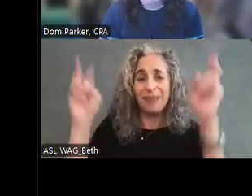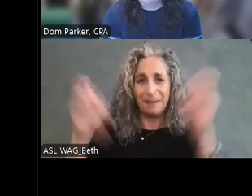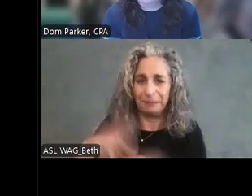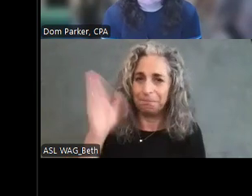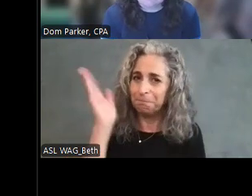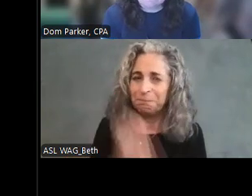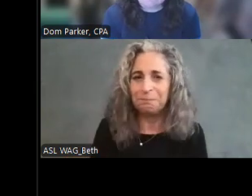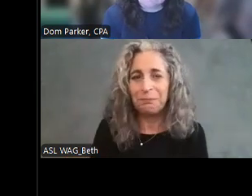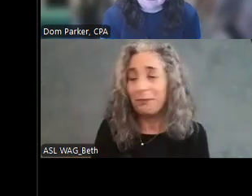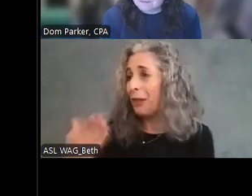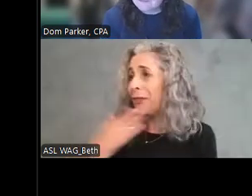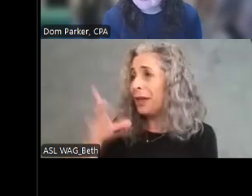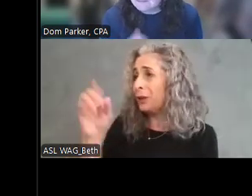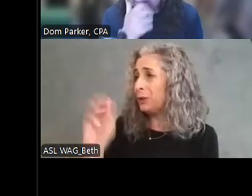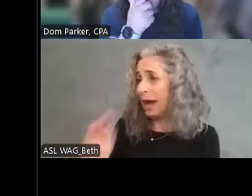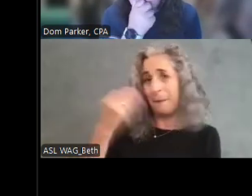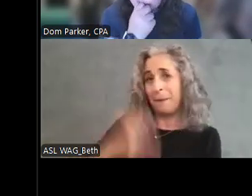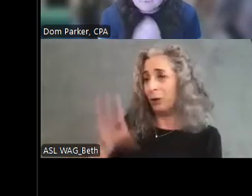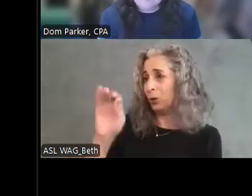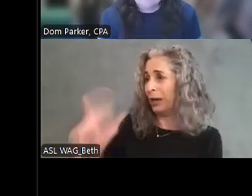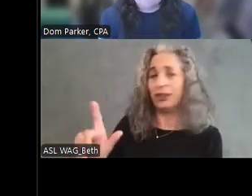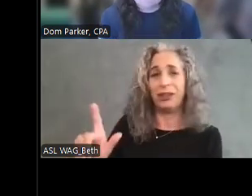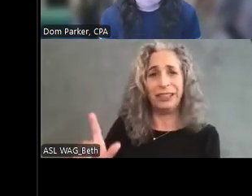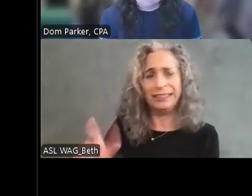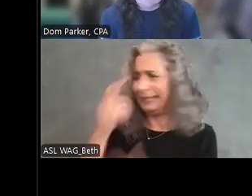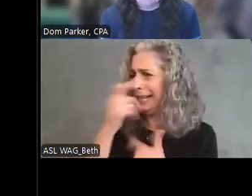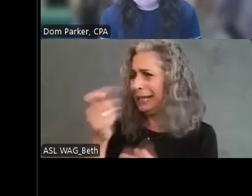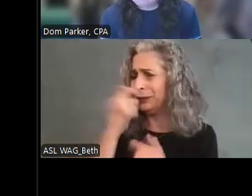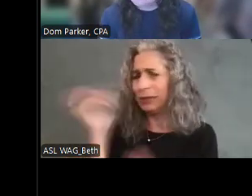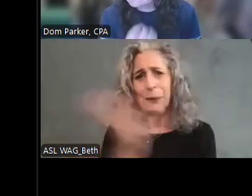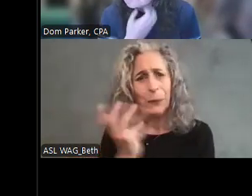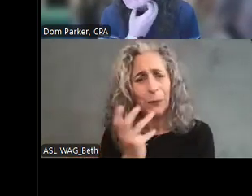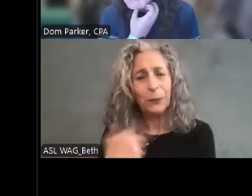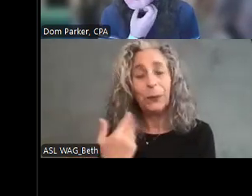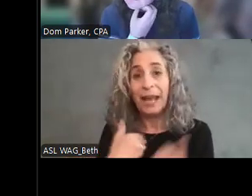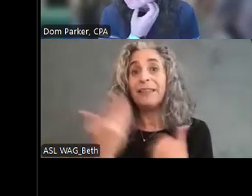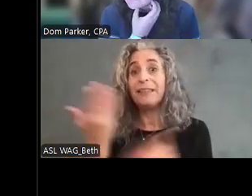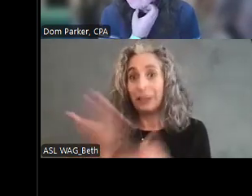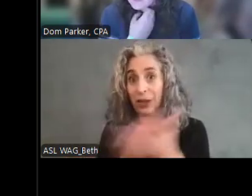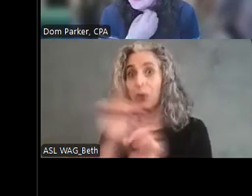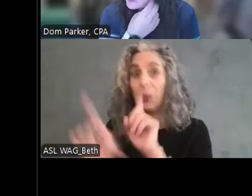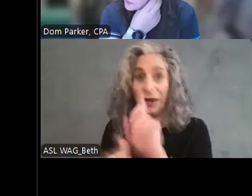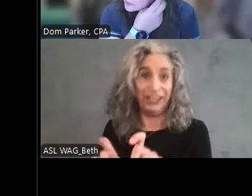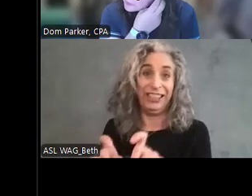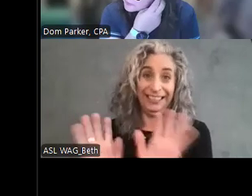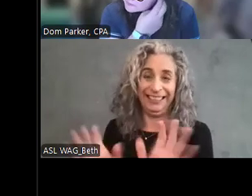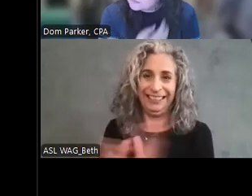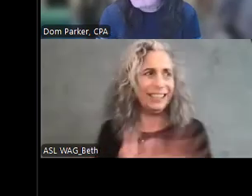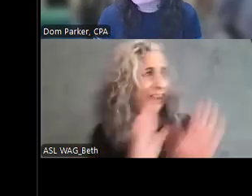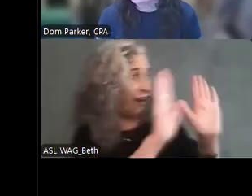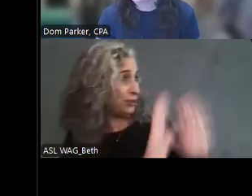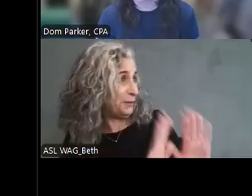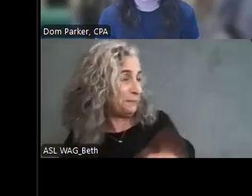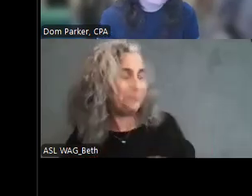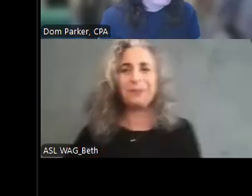Thank you, Dom. This is Rachel. It's very interesting. We do have quite a few questions, so if we have a little bit of Absolutely. time here. So